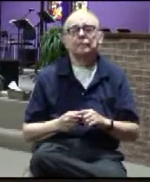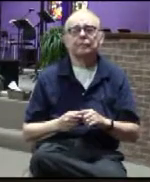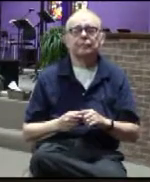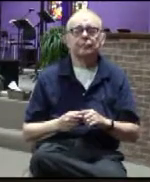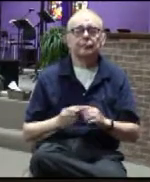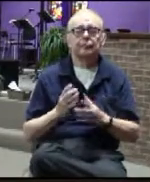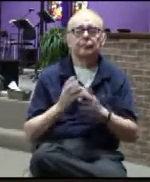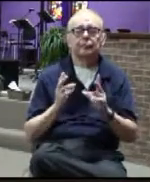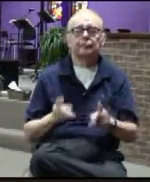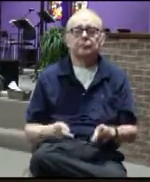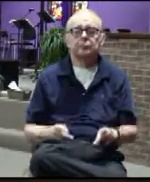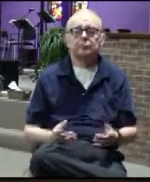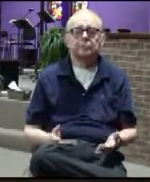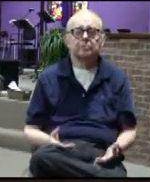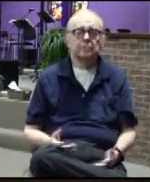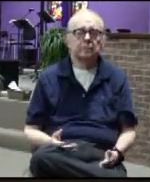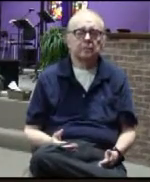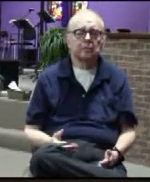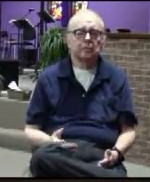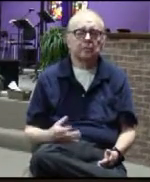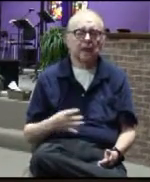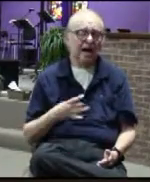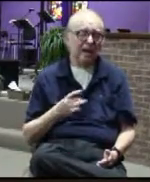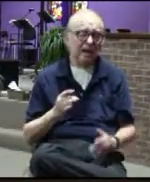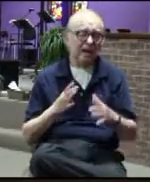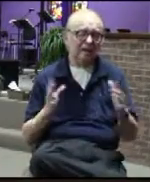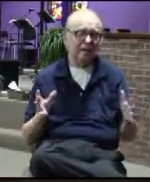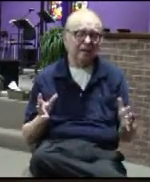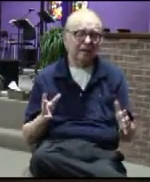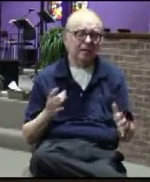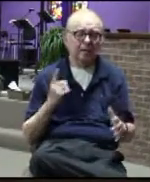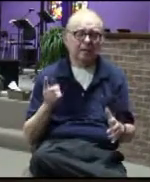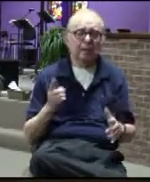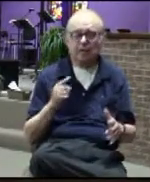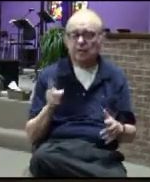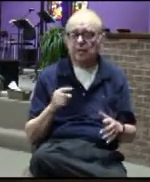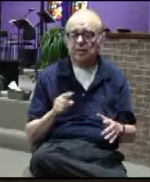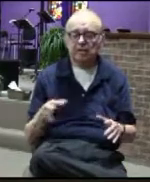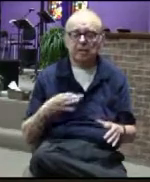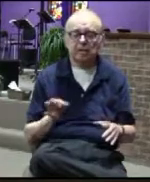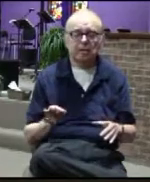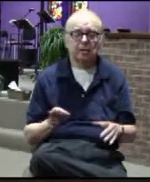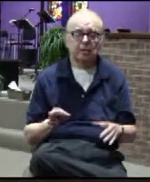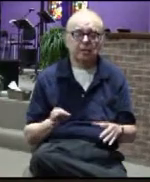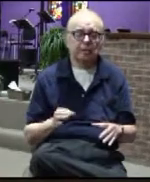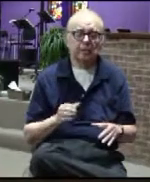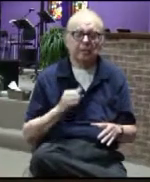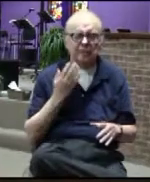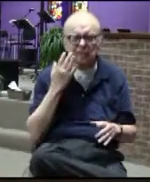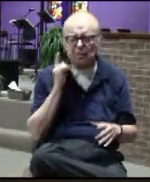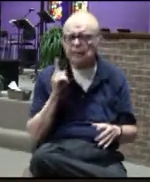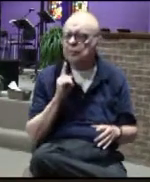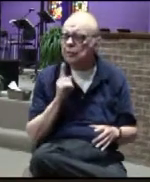and somebody that you like the whole lot and you thought they liked you but you weren't sure